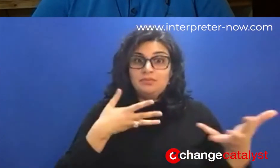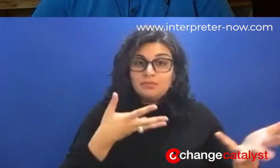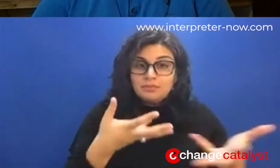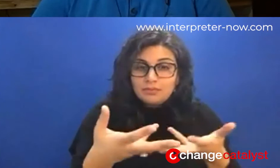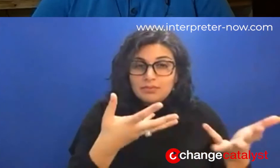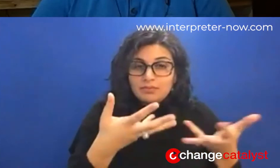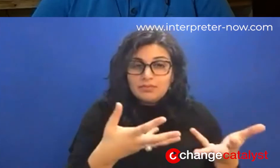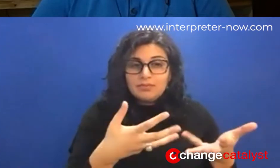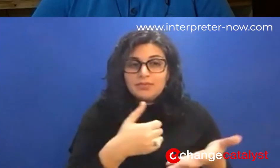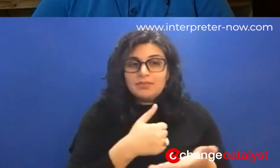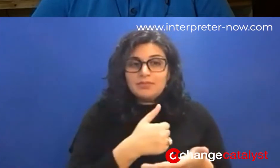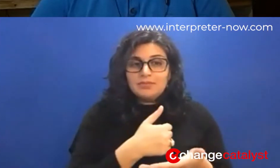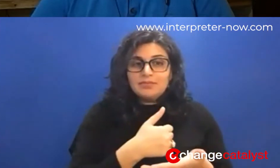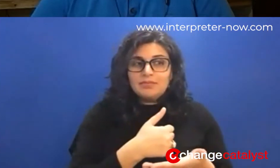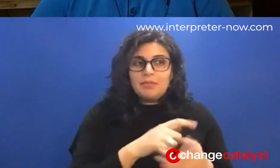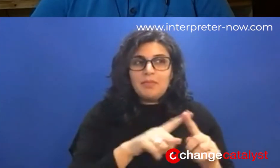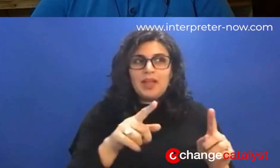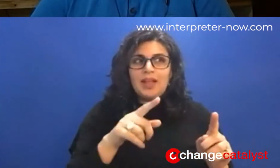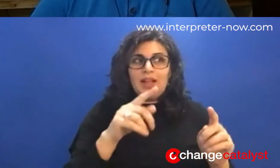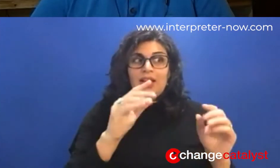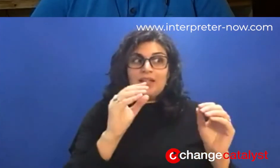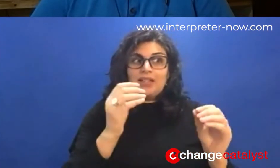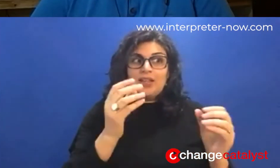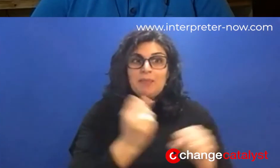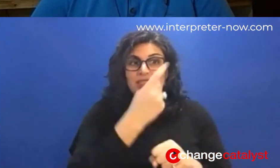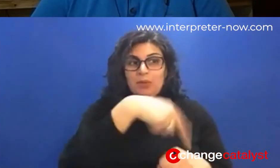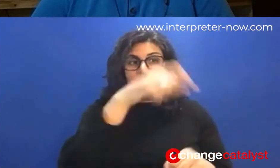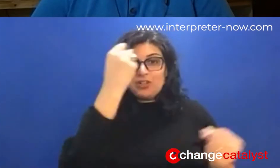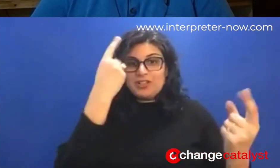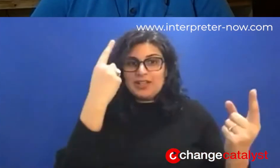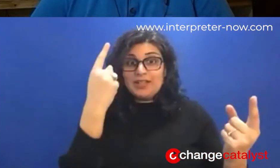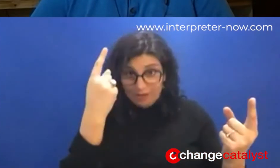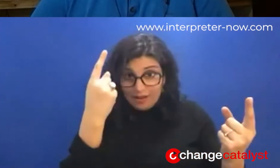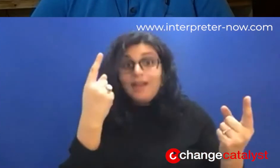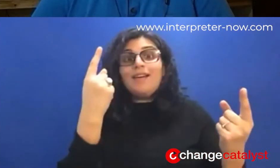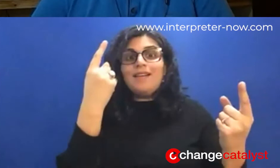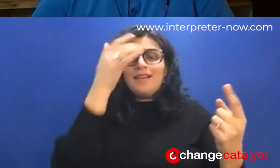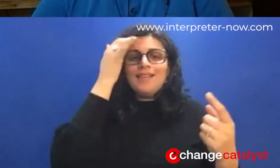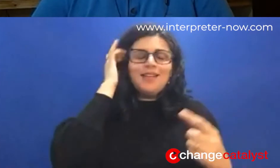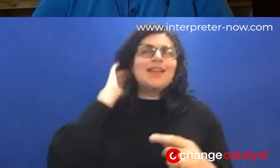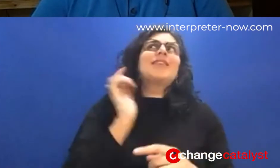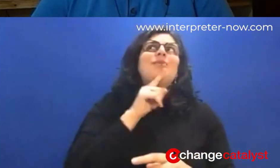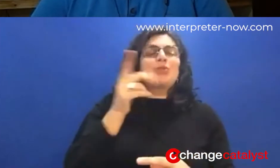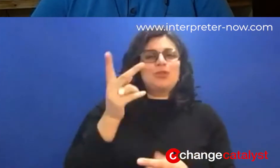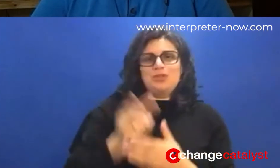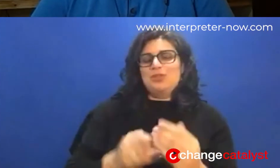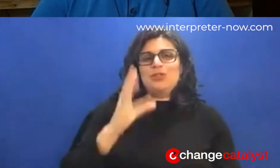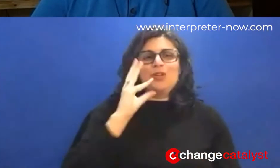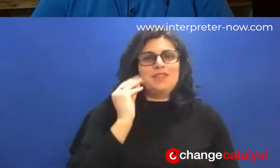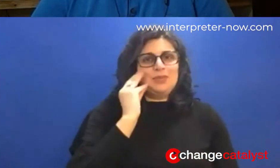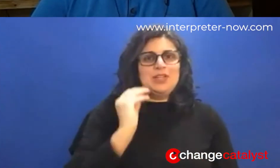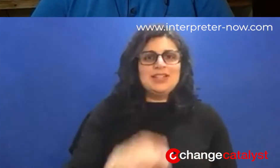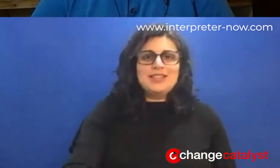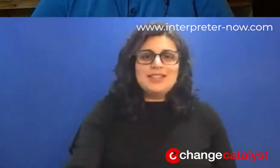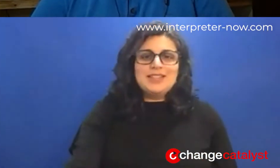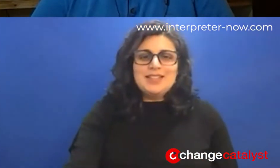helping trigger aha moments for those folks? Because I'm sure both of you have done some of that.